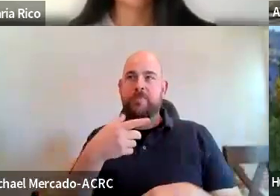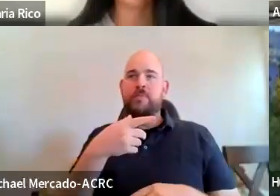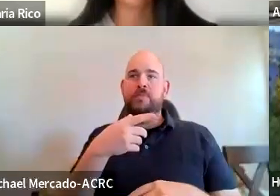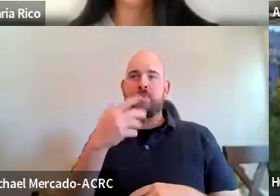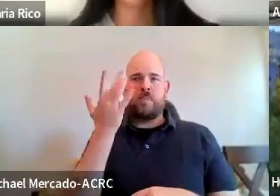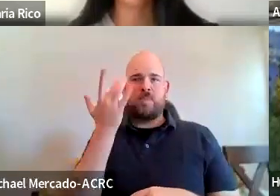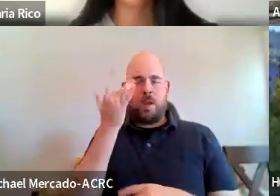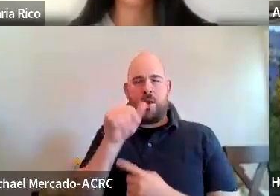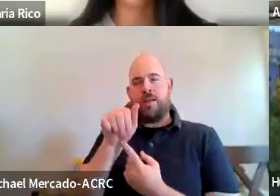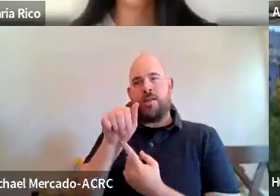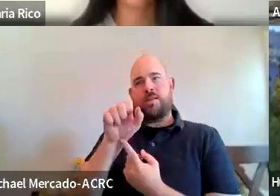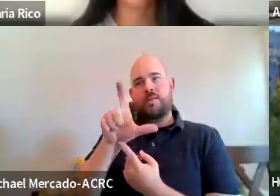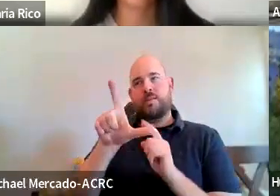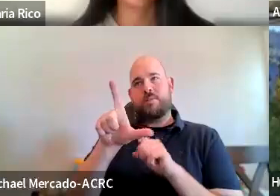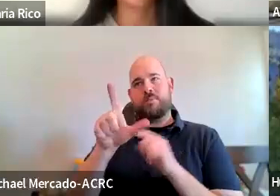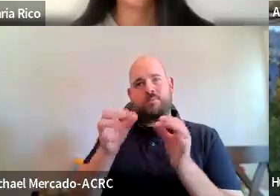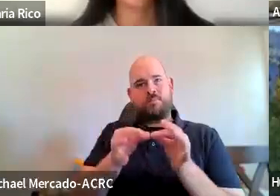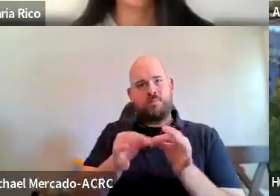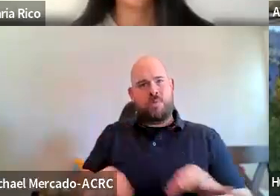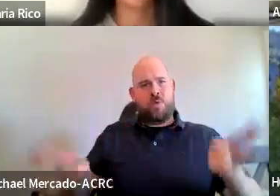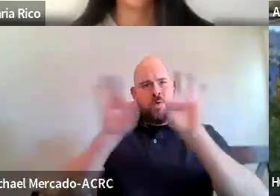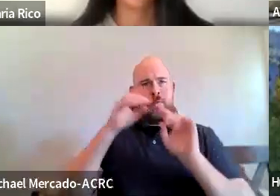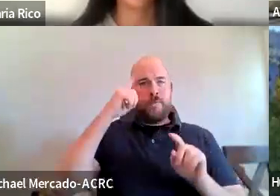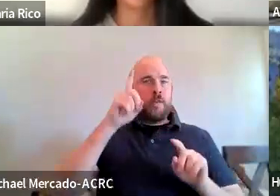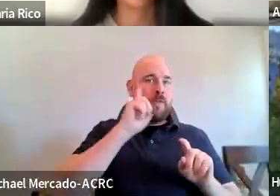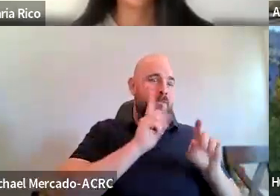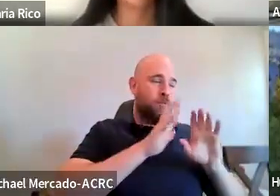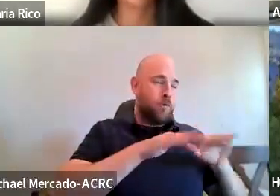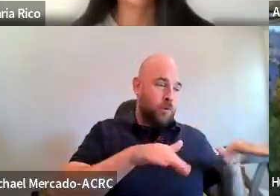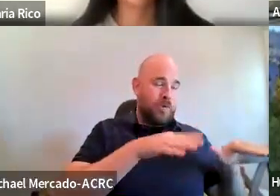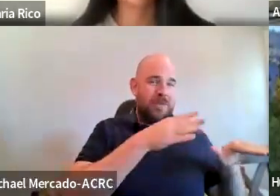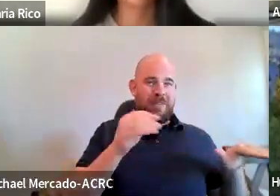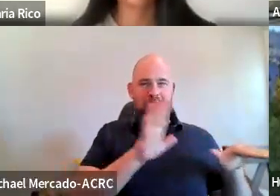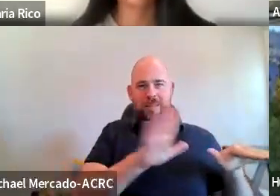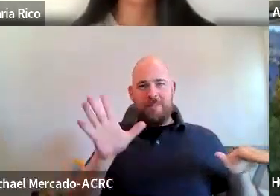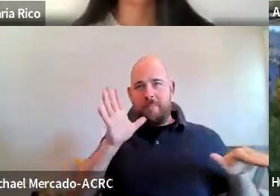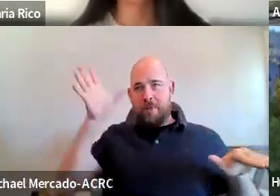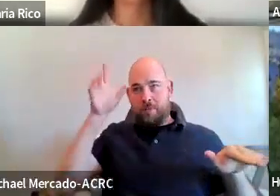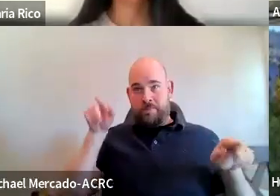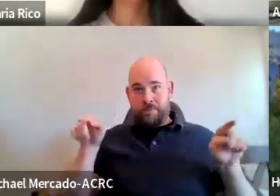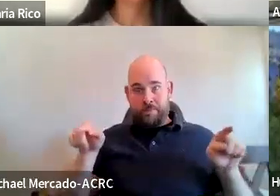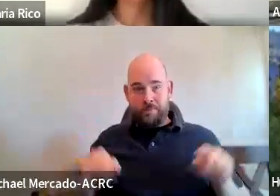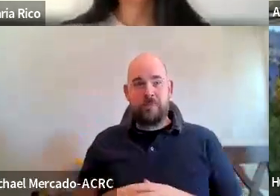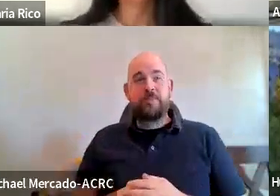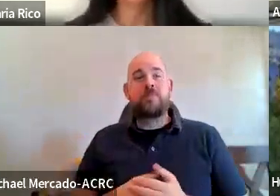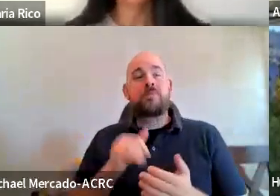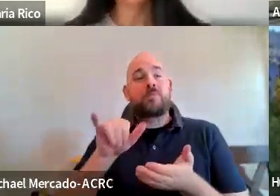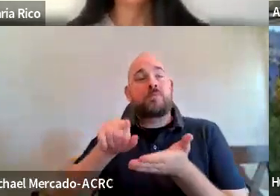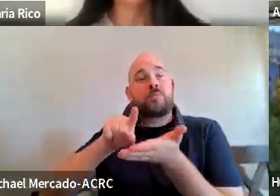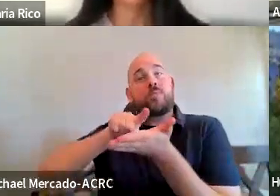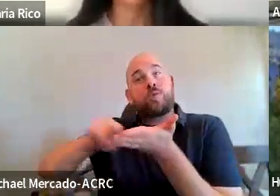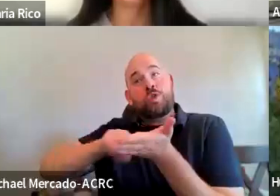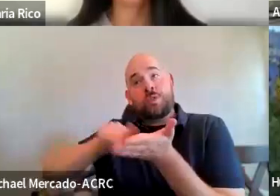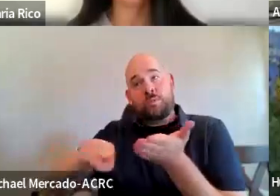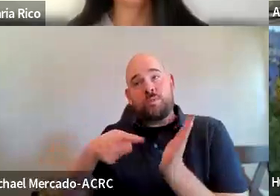We're bridging two groups here. And while we do that, I think we want to focus on